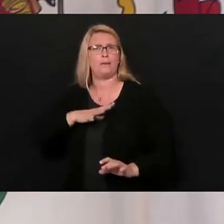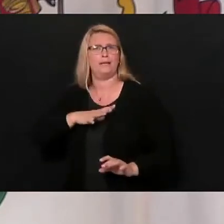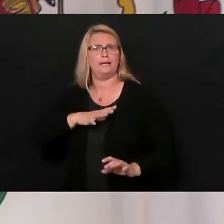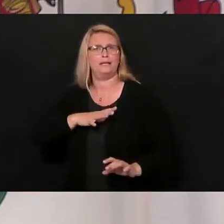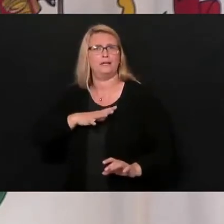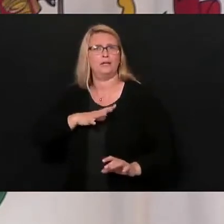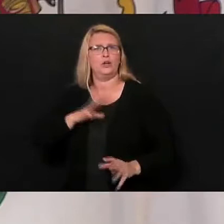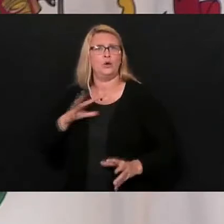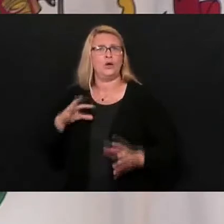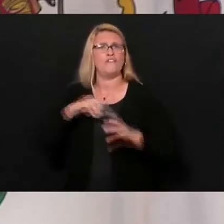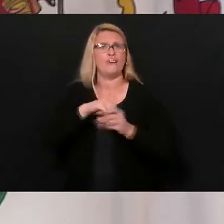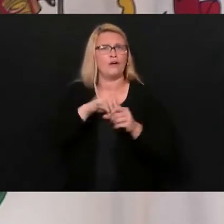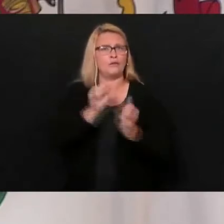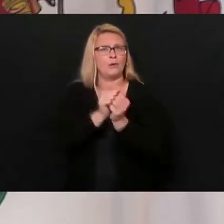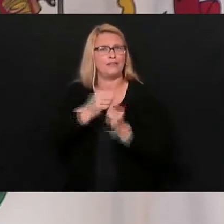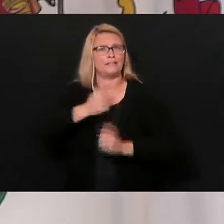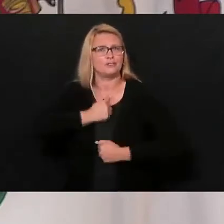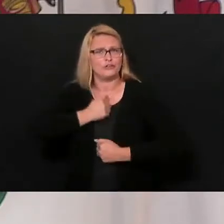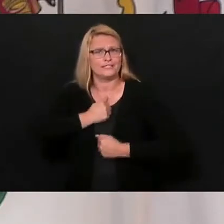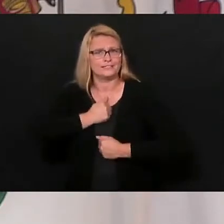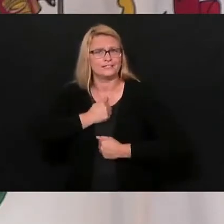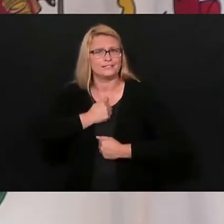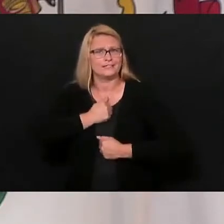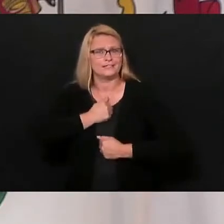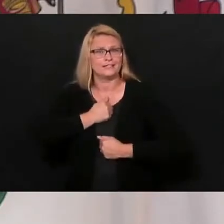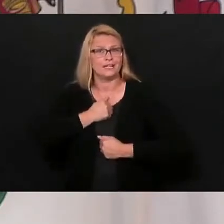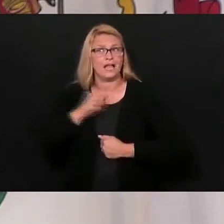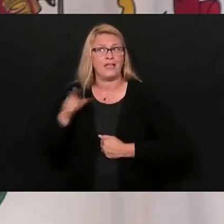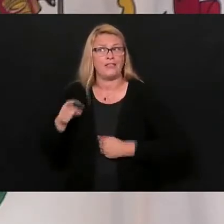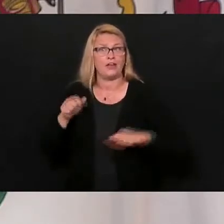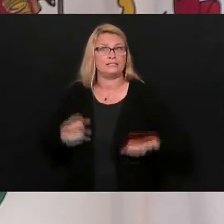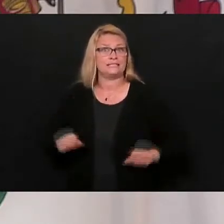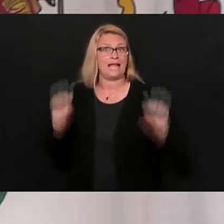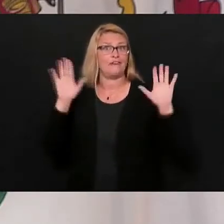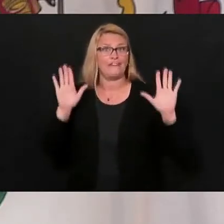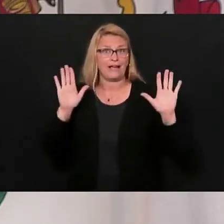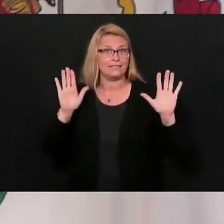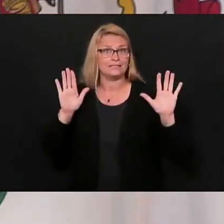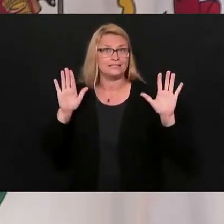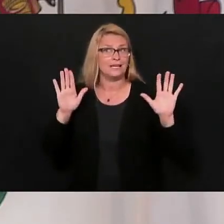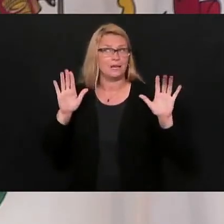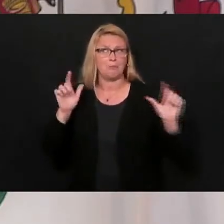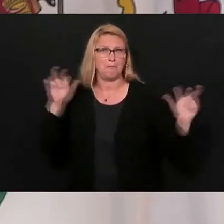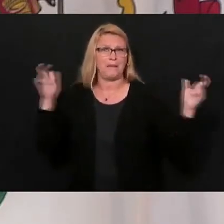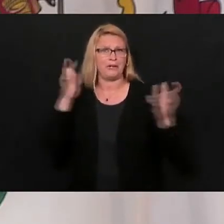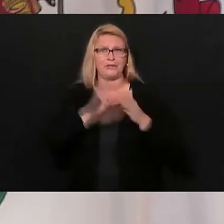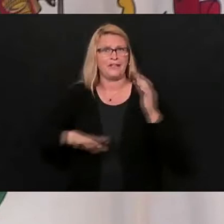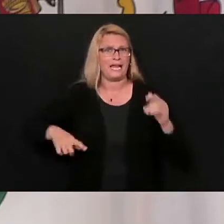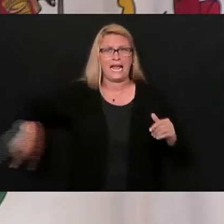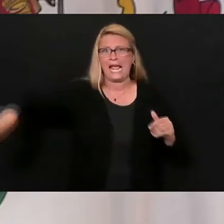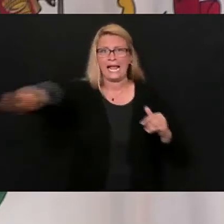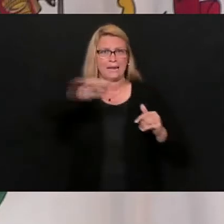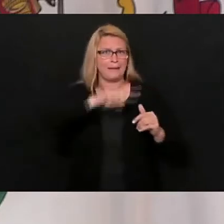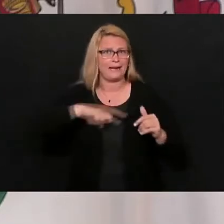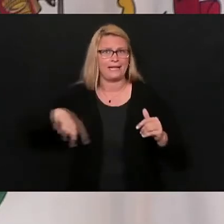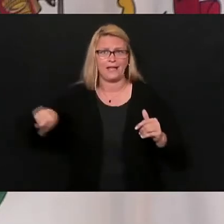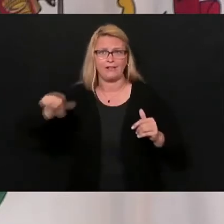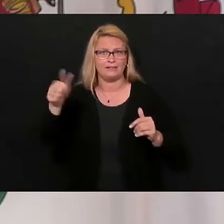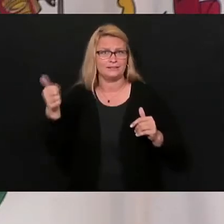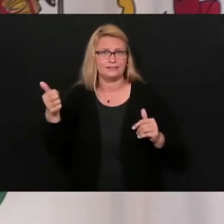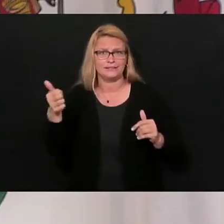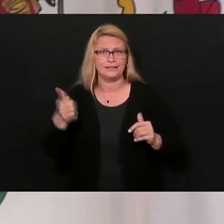them have absolutely paid the ultimate sacrifice. And so for their families and everything, let's remember